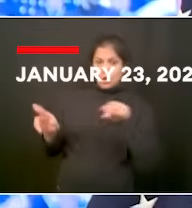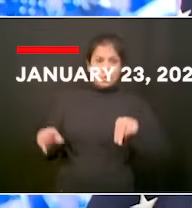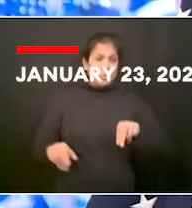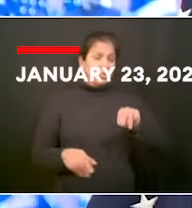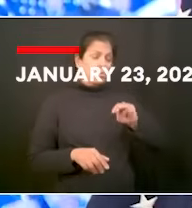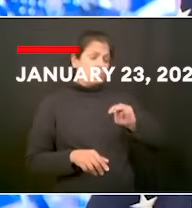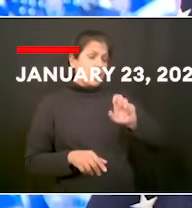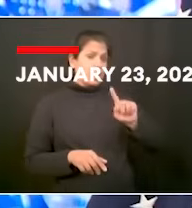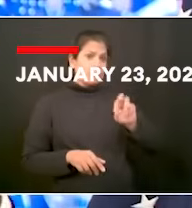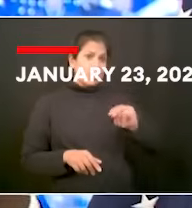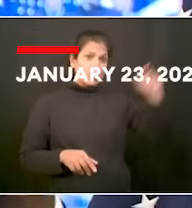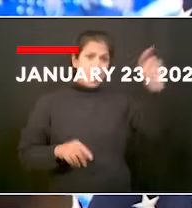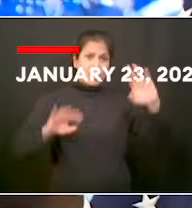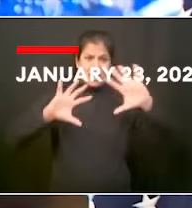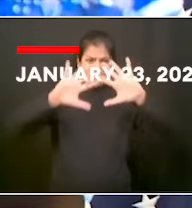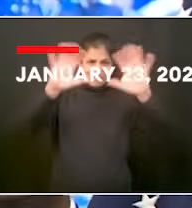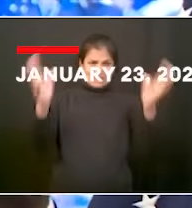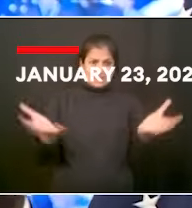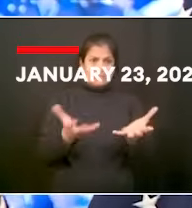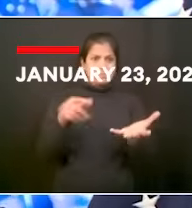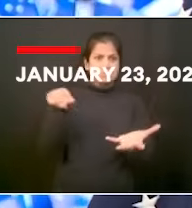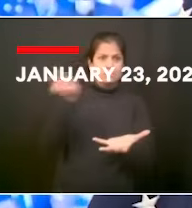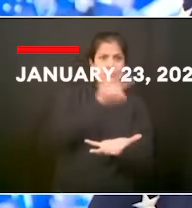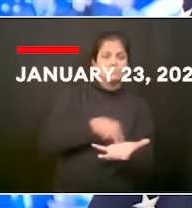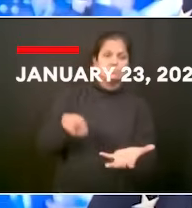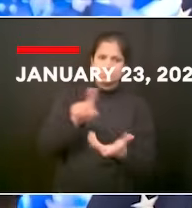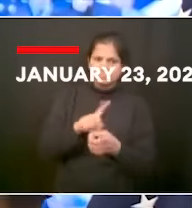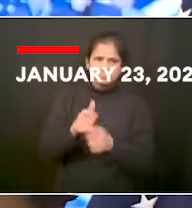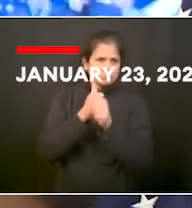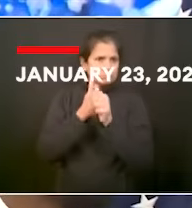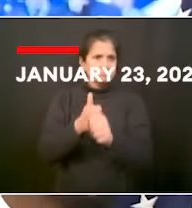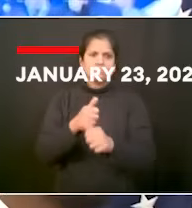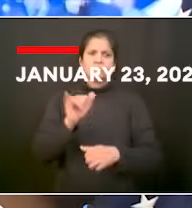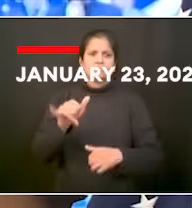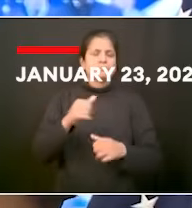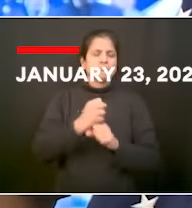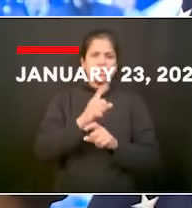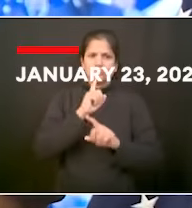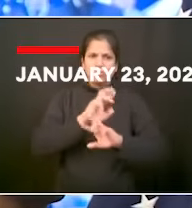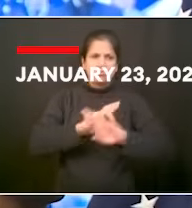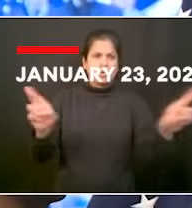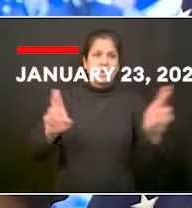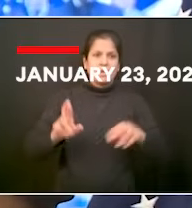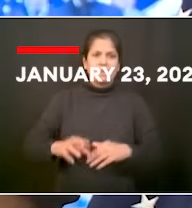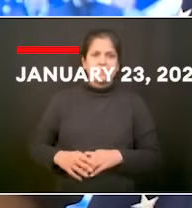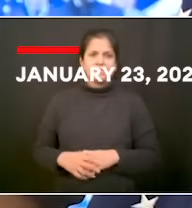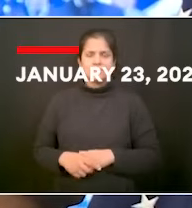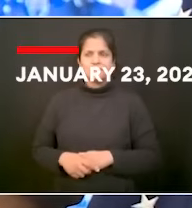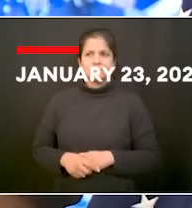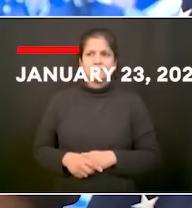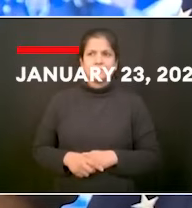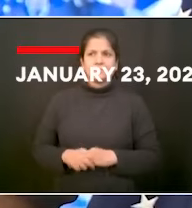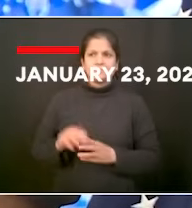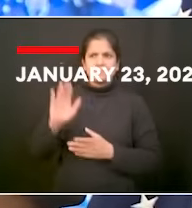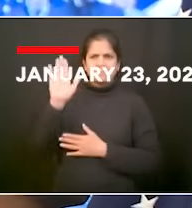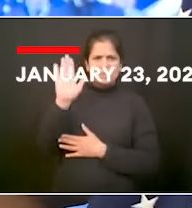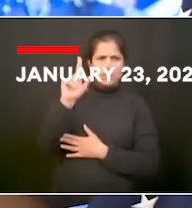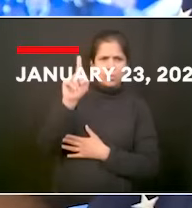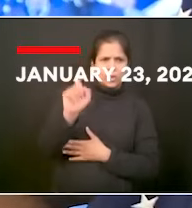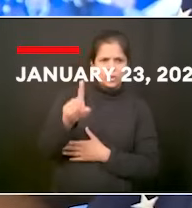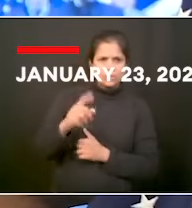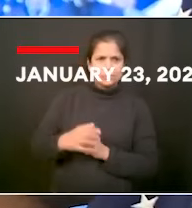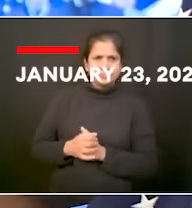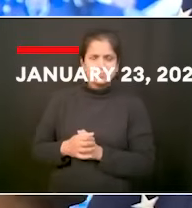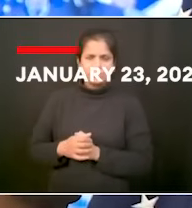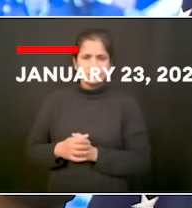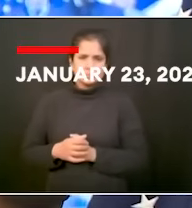guys so much. All right, let's take one more and then we have to go. Go ahead. What does the capacity look like given the cold blue right now? I mean, is there enough space in